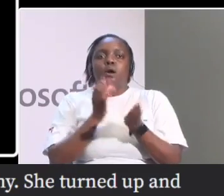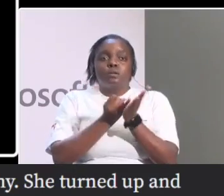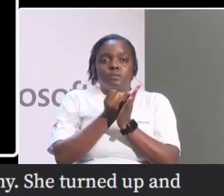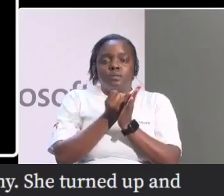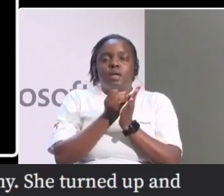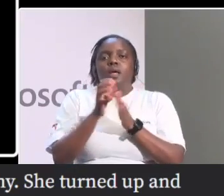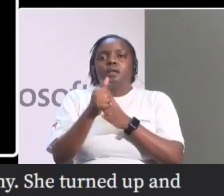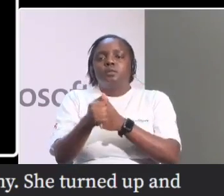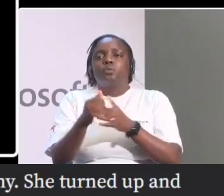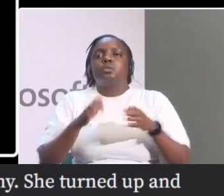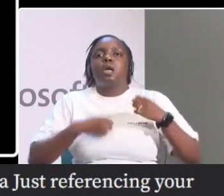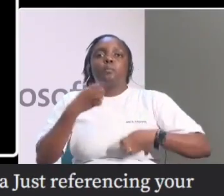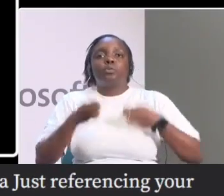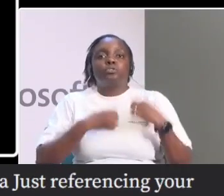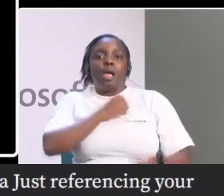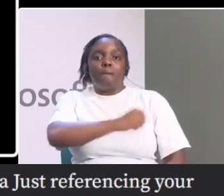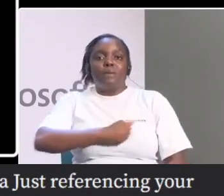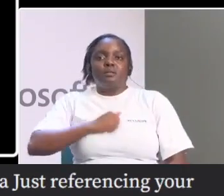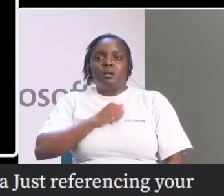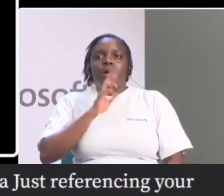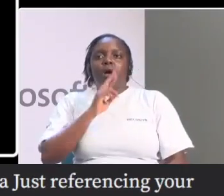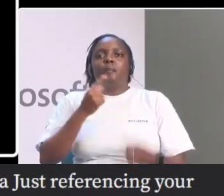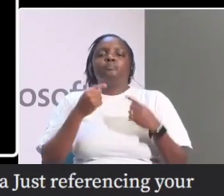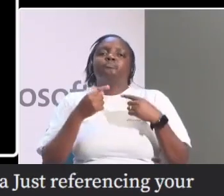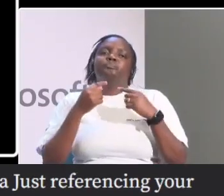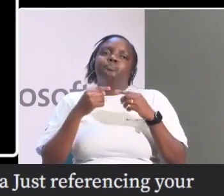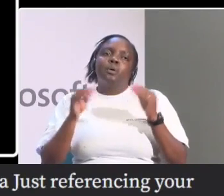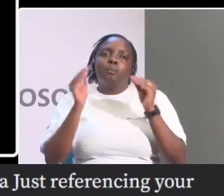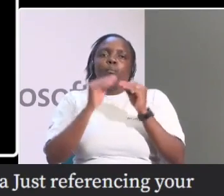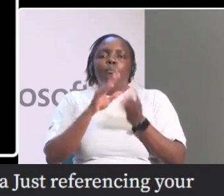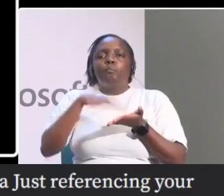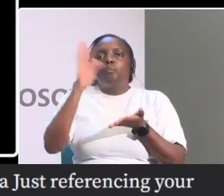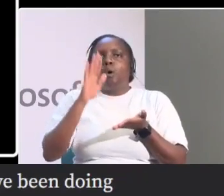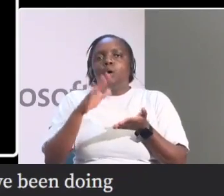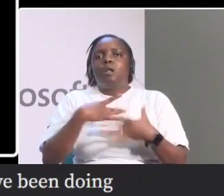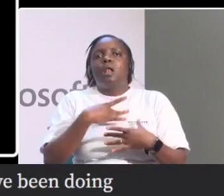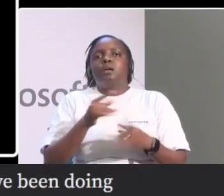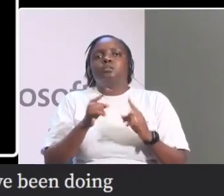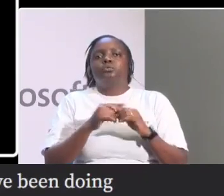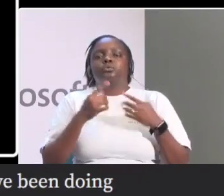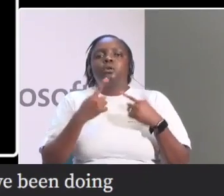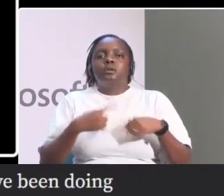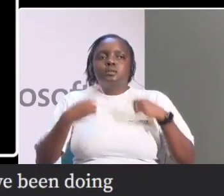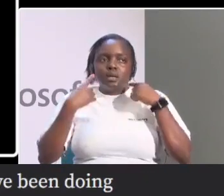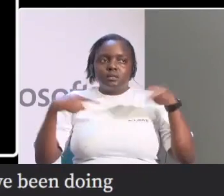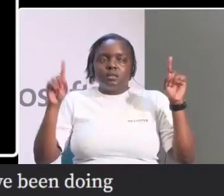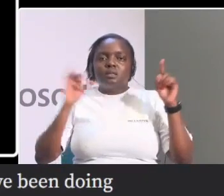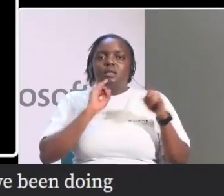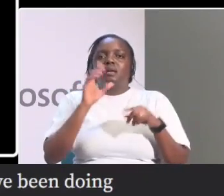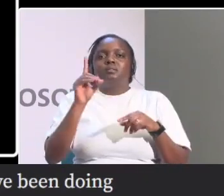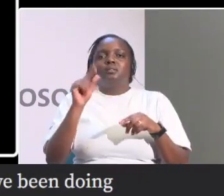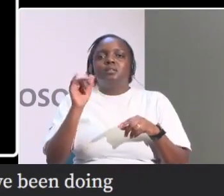emotion and empathy, are more likely to succeed in creating lasting change. So the data is there to prove it. Next